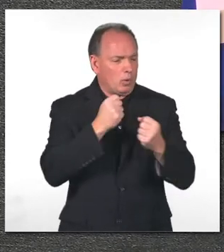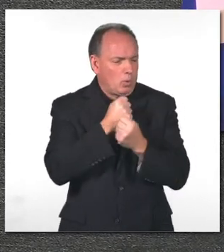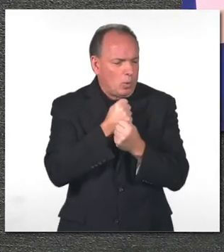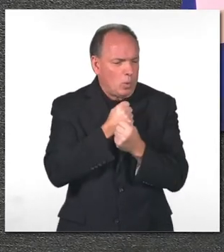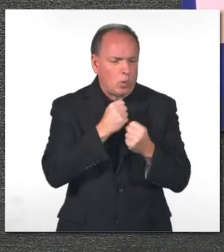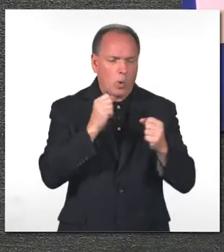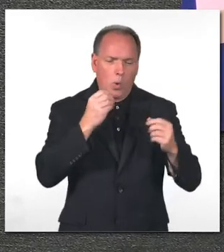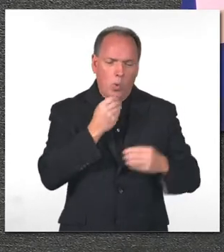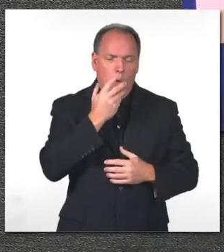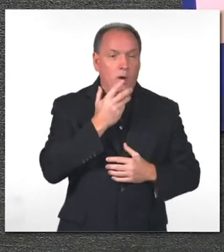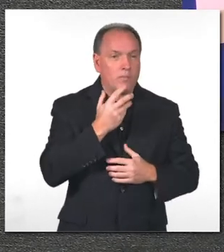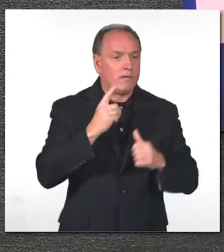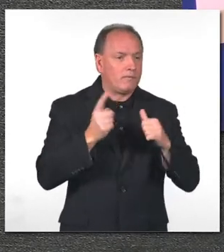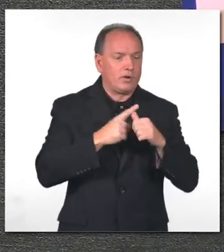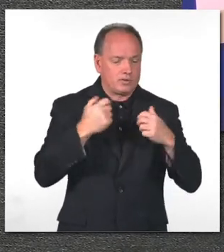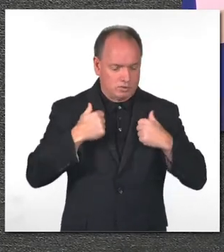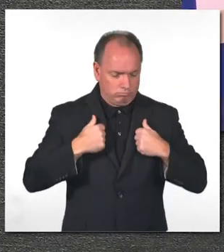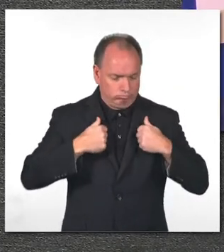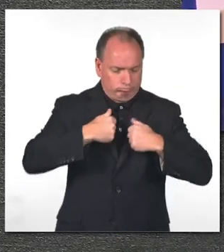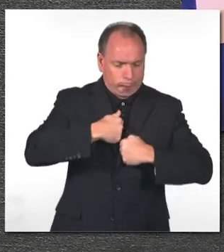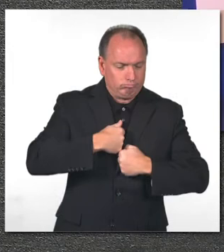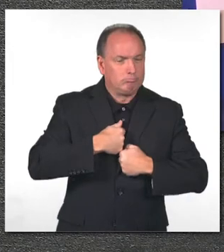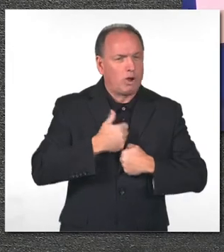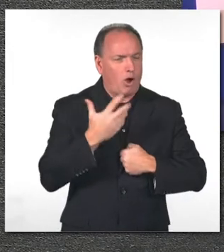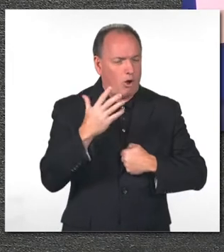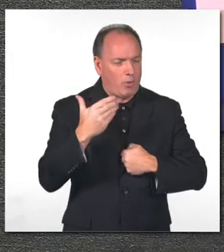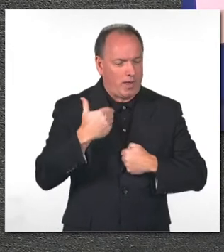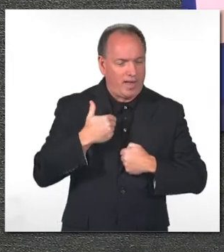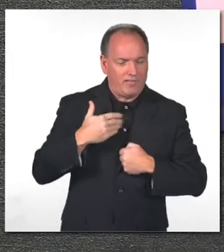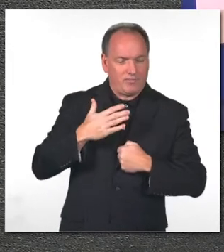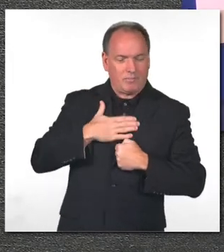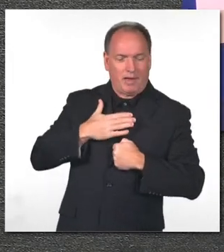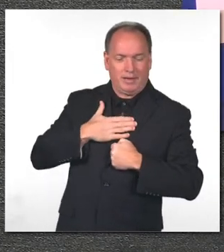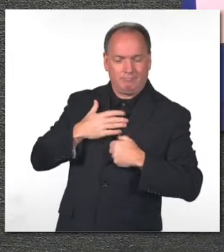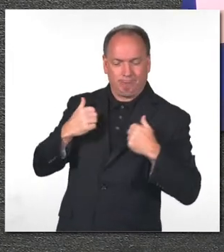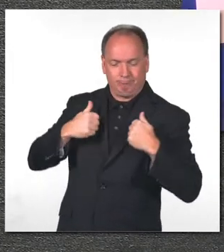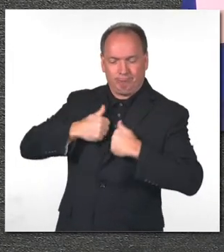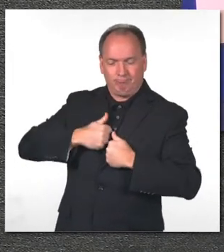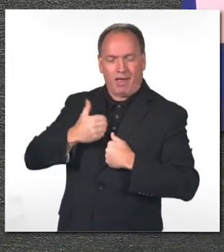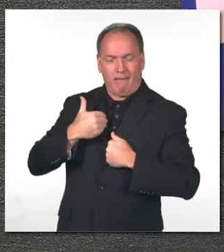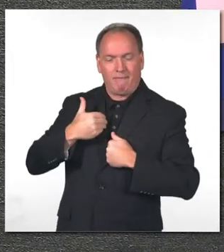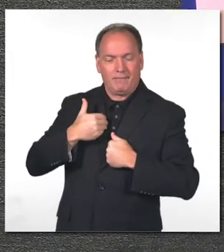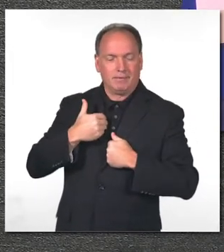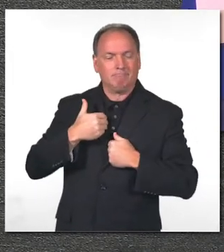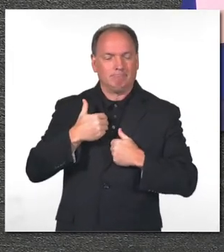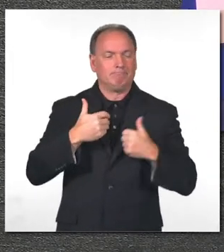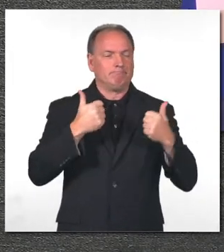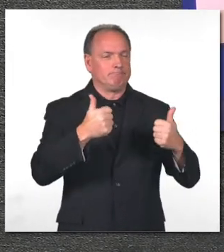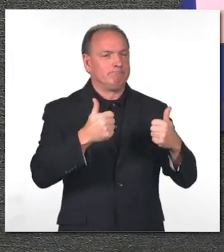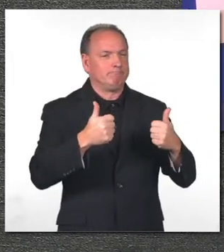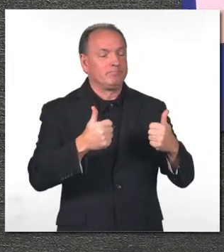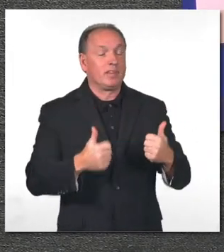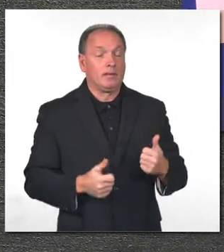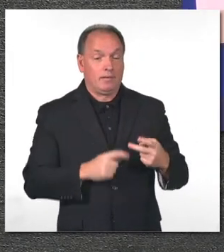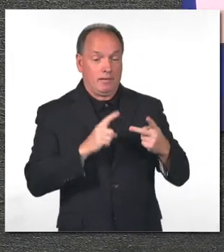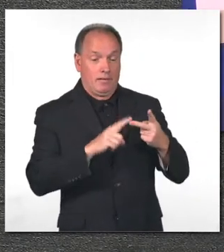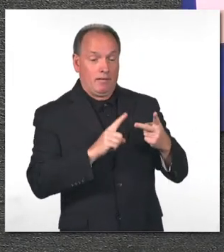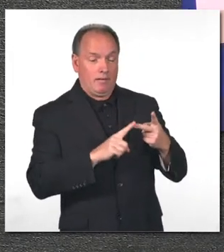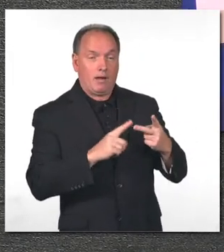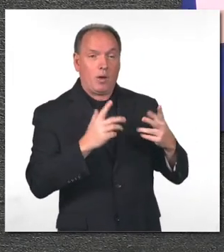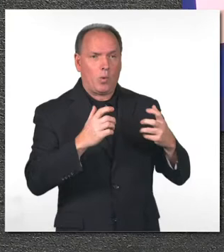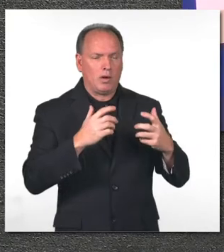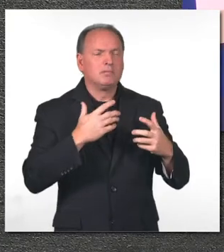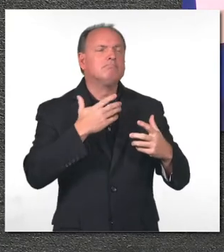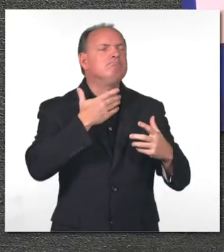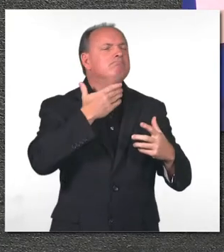think of is a coat or a jacket and I already have my fluffy jacket on so I'm good to go. Next I want to keep my